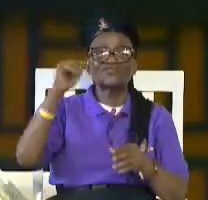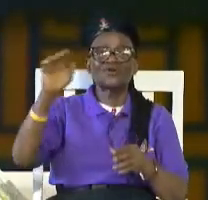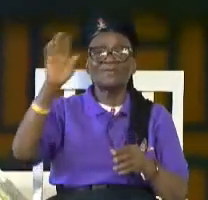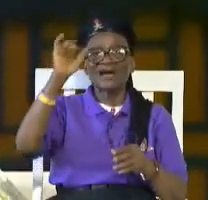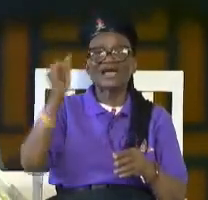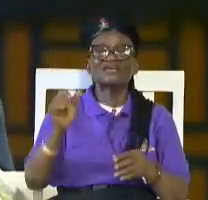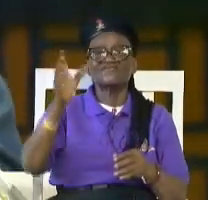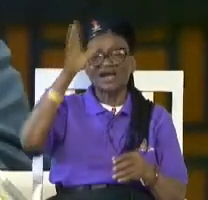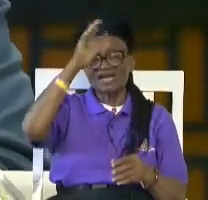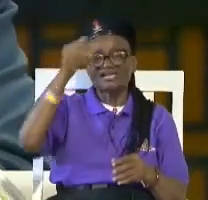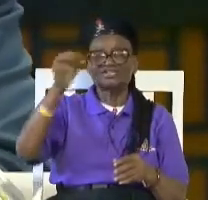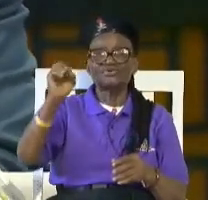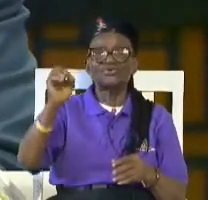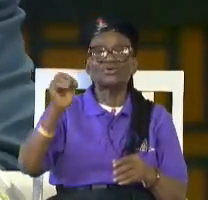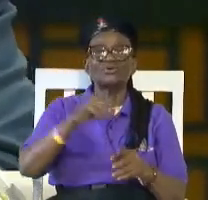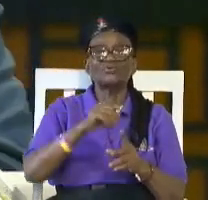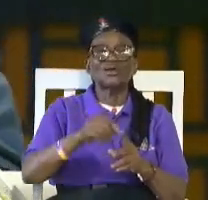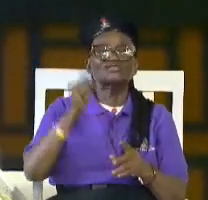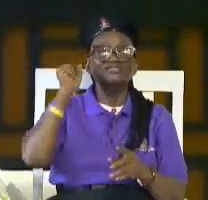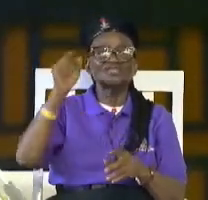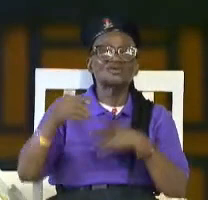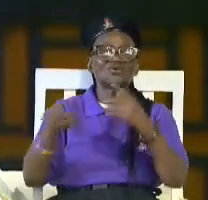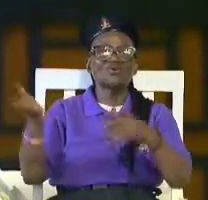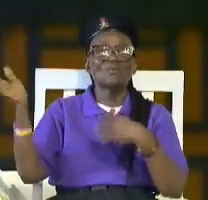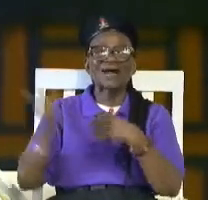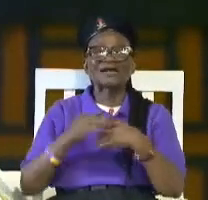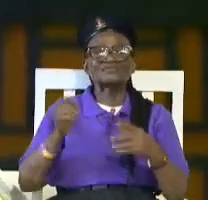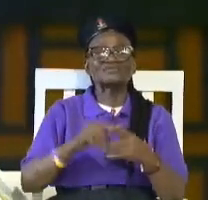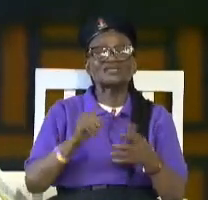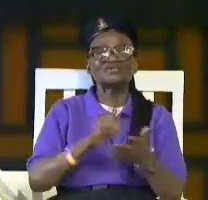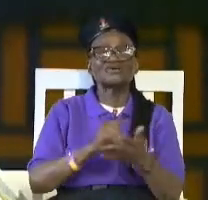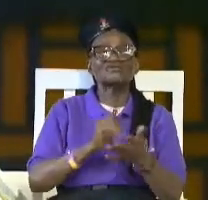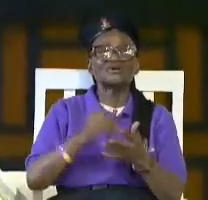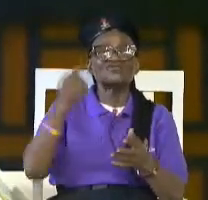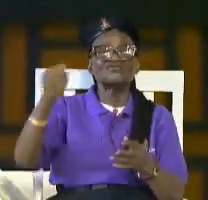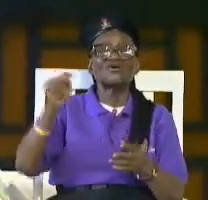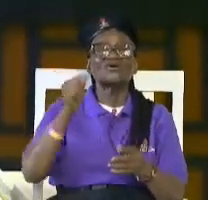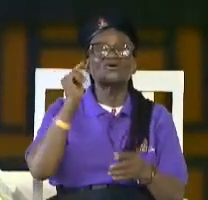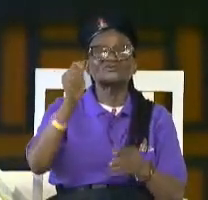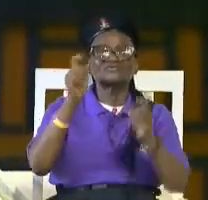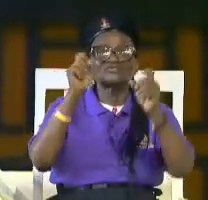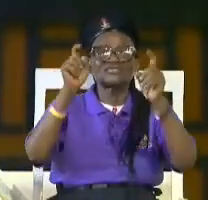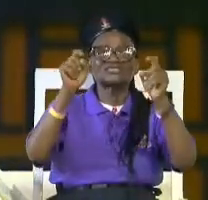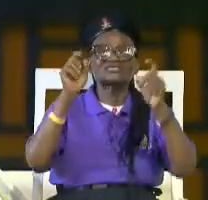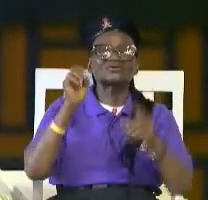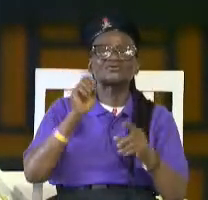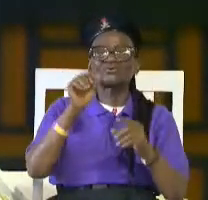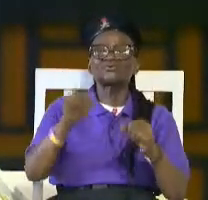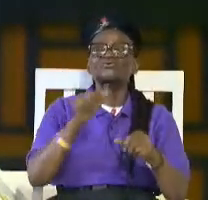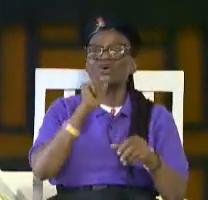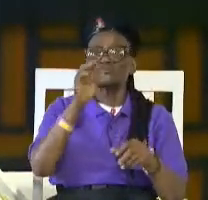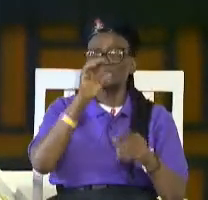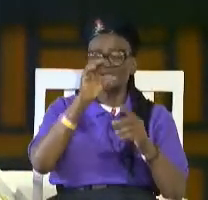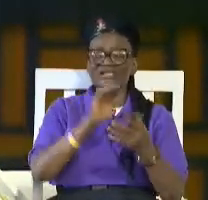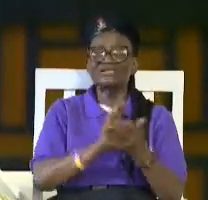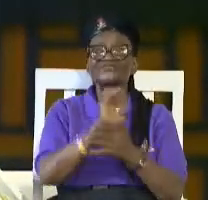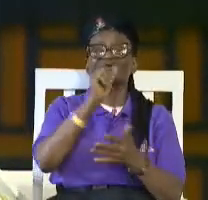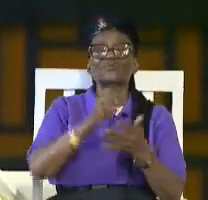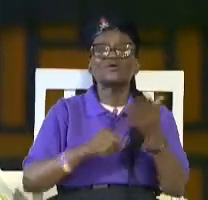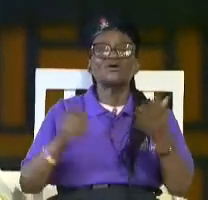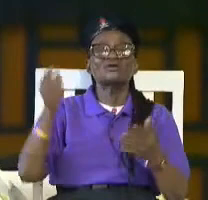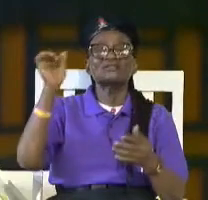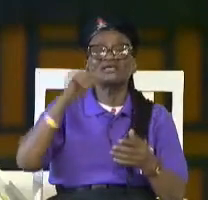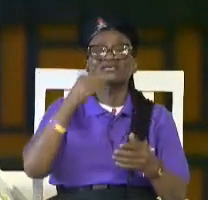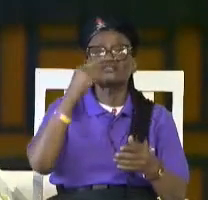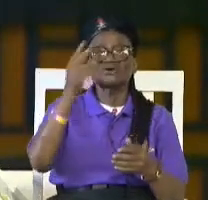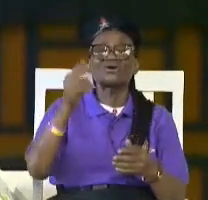Gio. When she went back to the doctors for tests, they couldn't believe what they saw. The